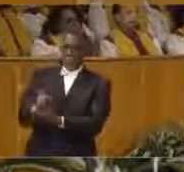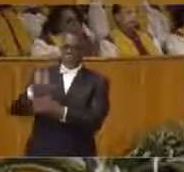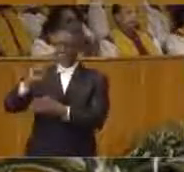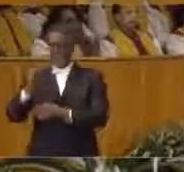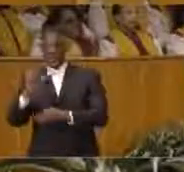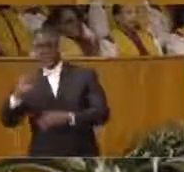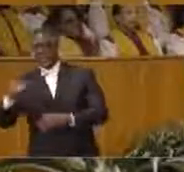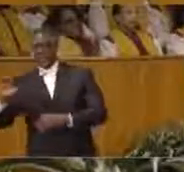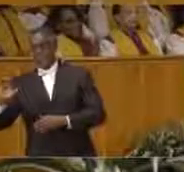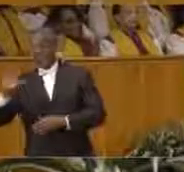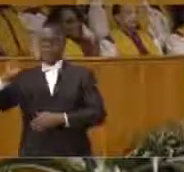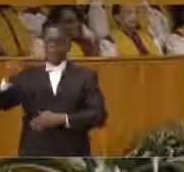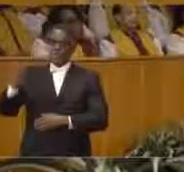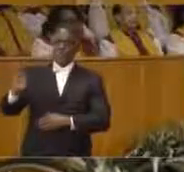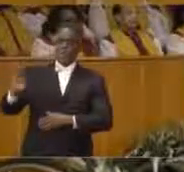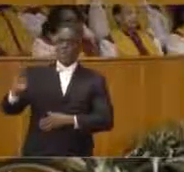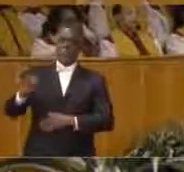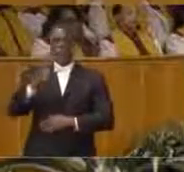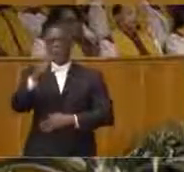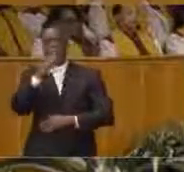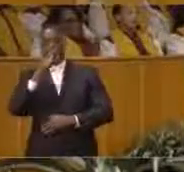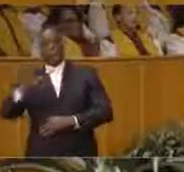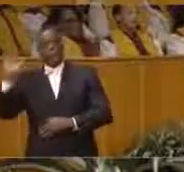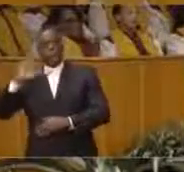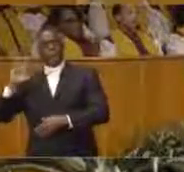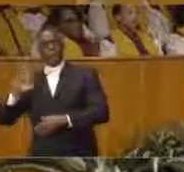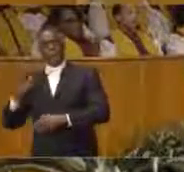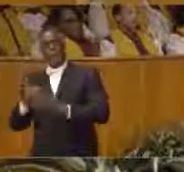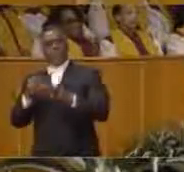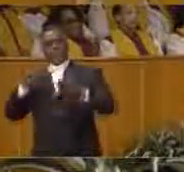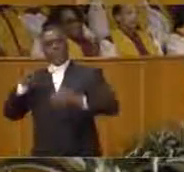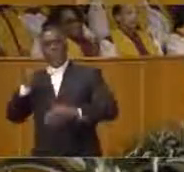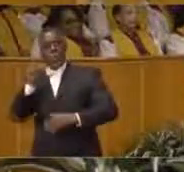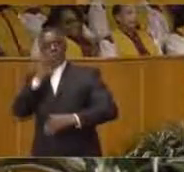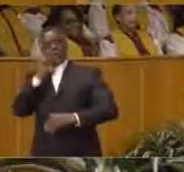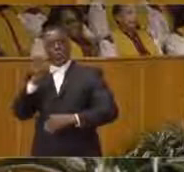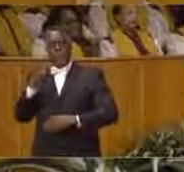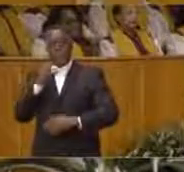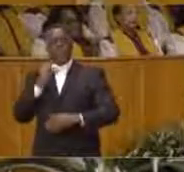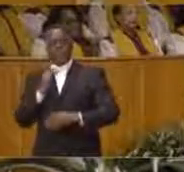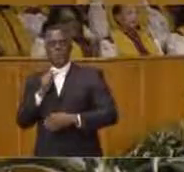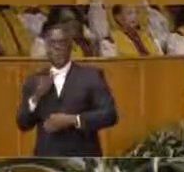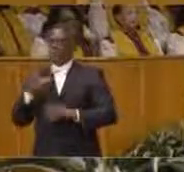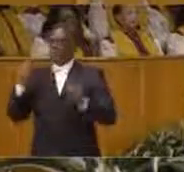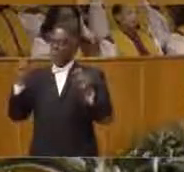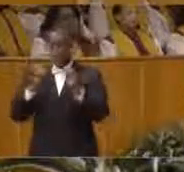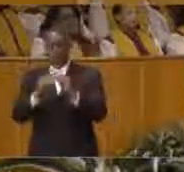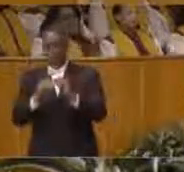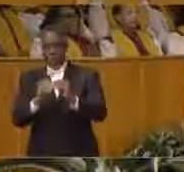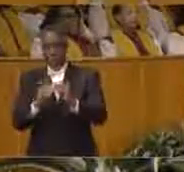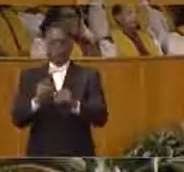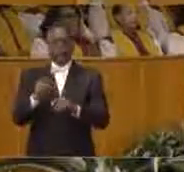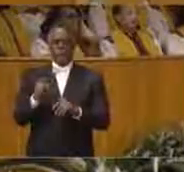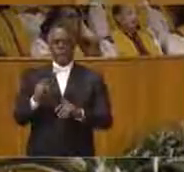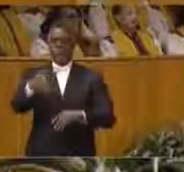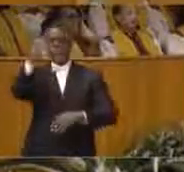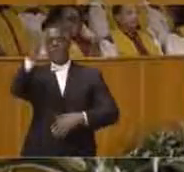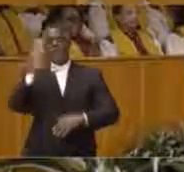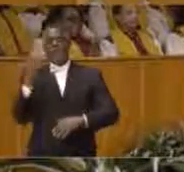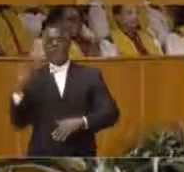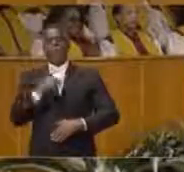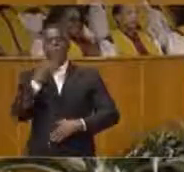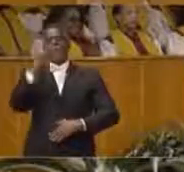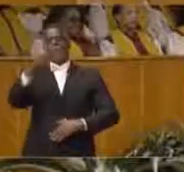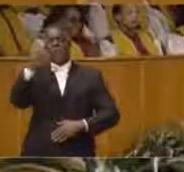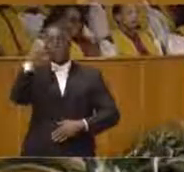Jacob, thou who was before there was a was and shall be when is ain't no more. God, we thank